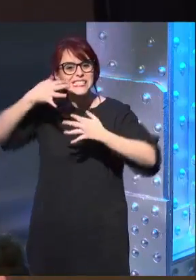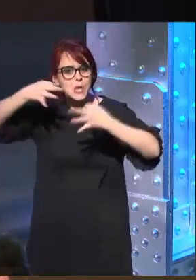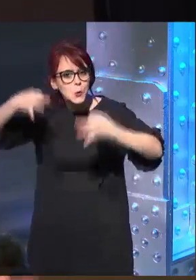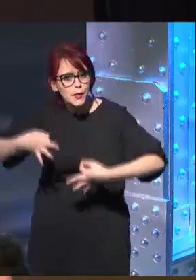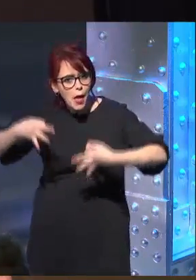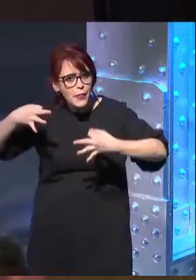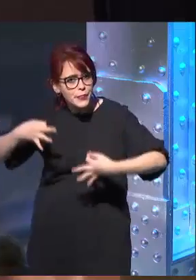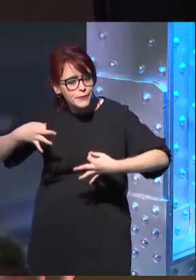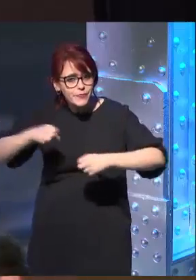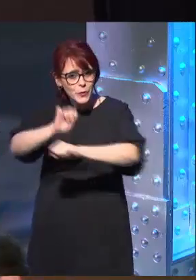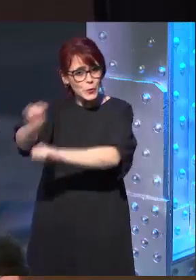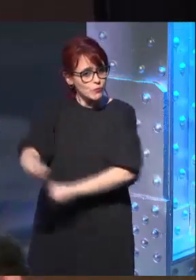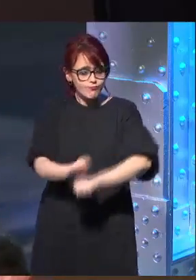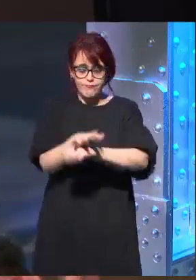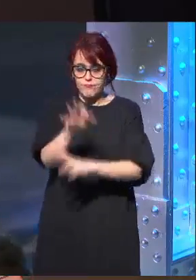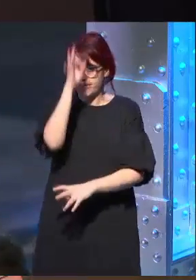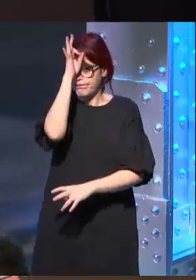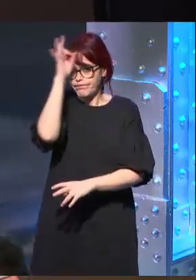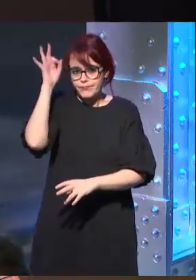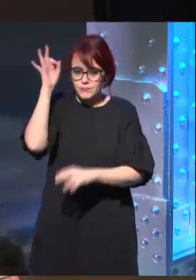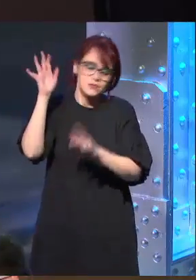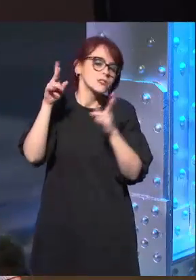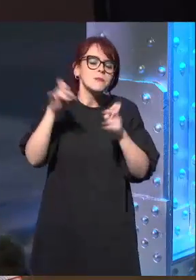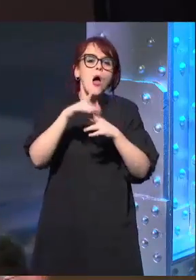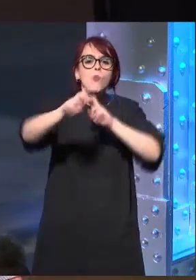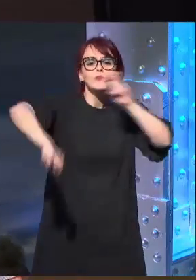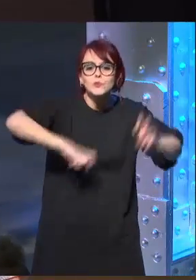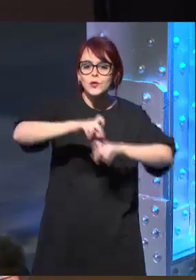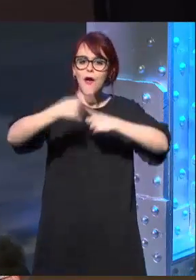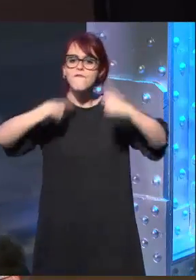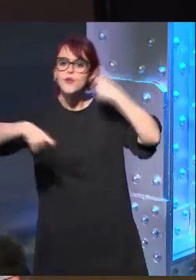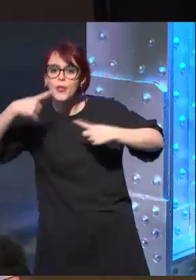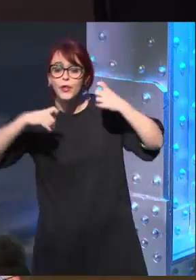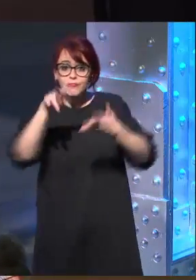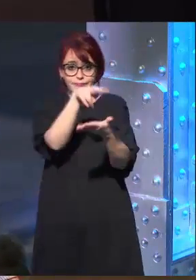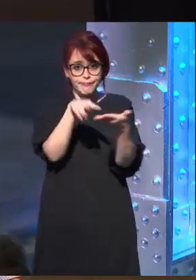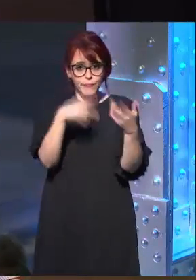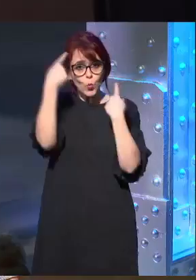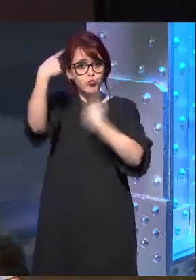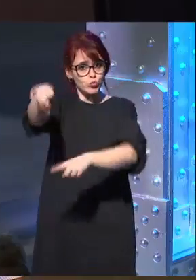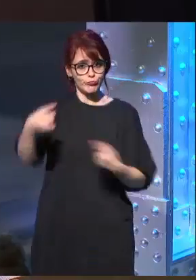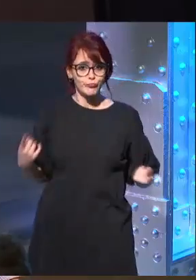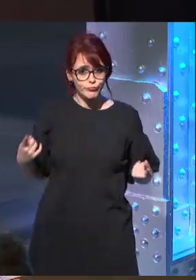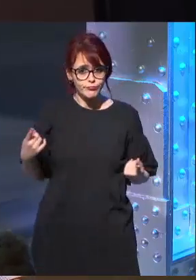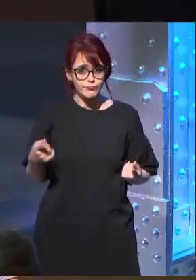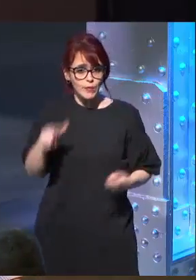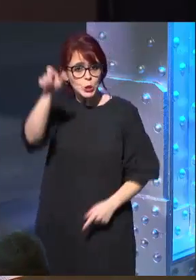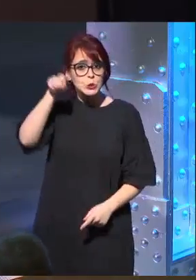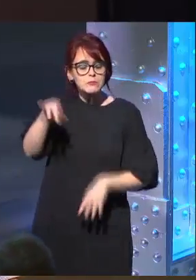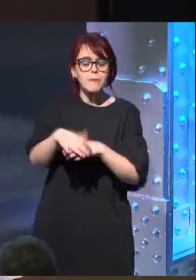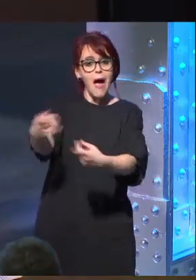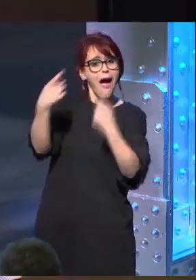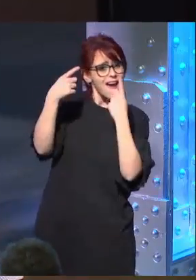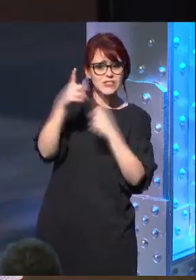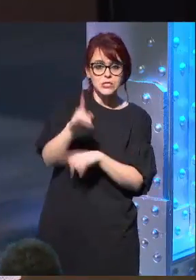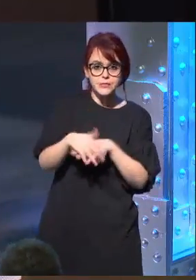about cybersecurity, at least in my case, you really need to look for the information and to read